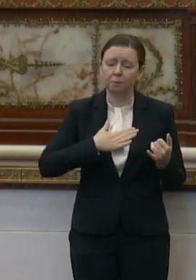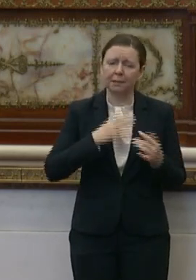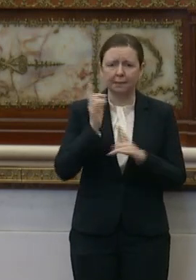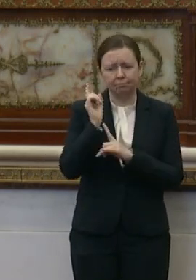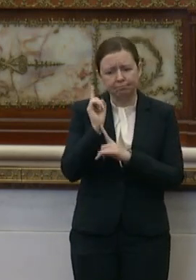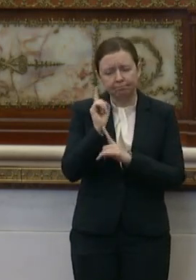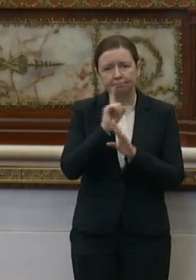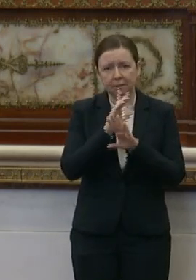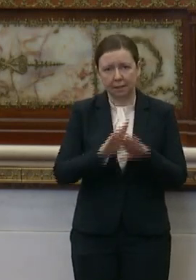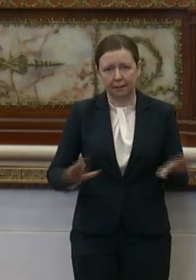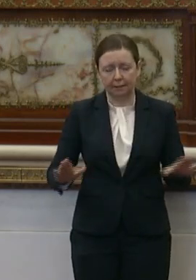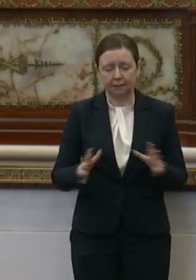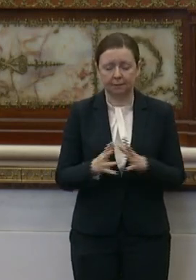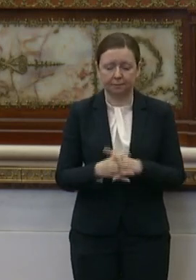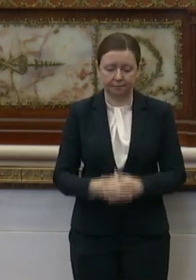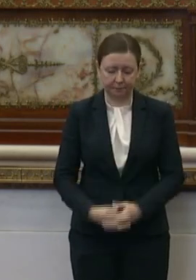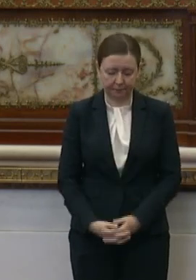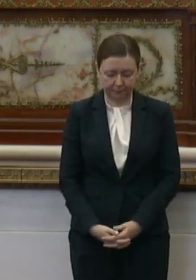moment of silence.